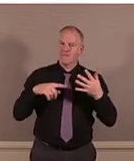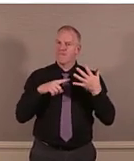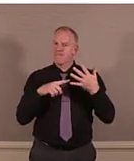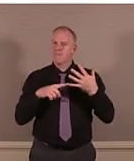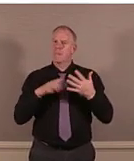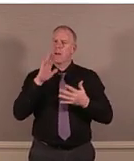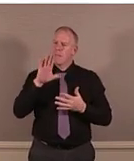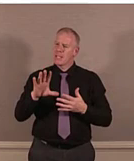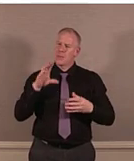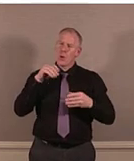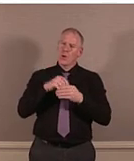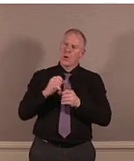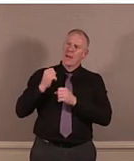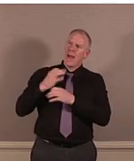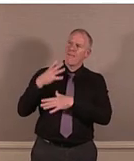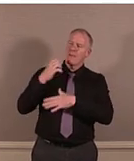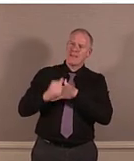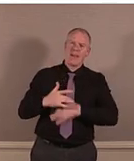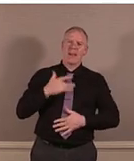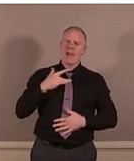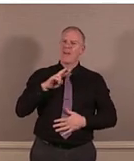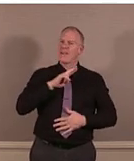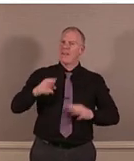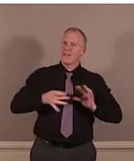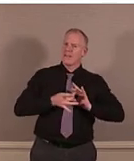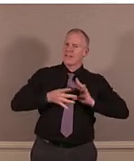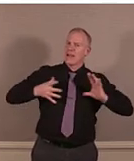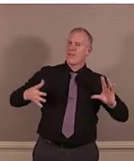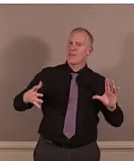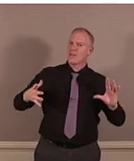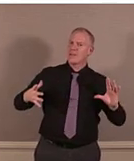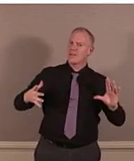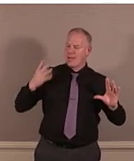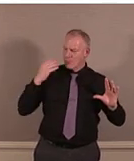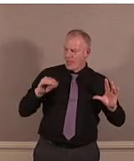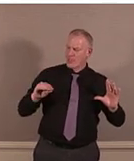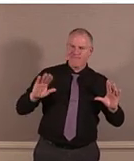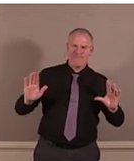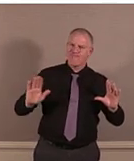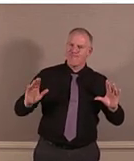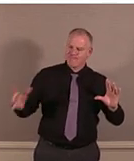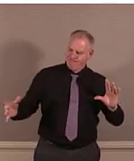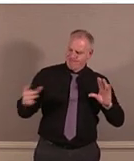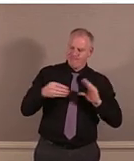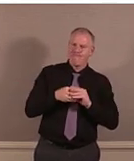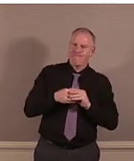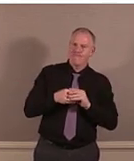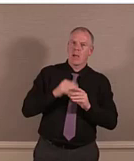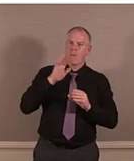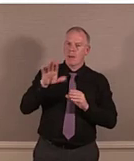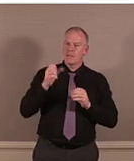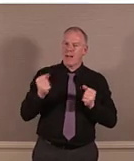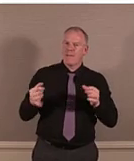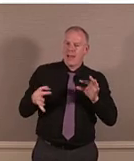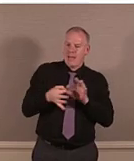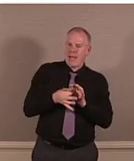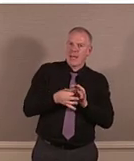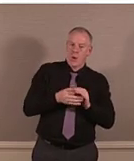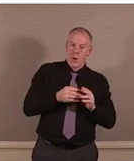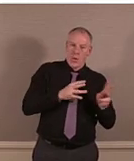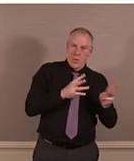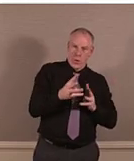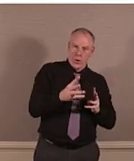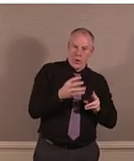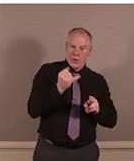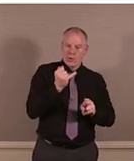our daily lives and not seen as a separate system. And there must be a connection between work, school and your